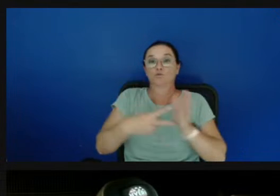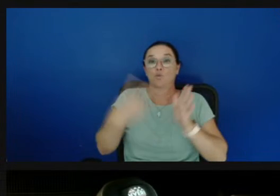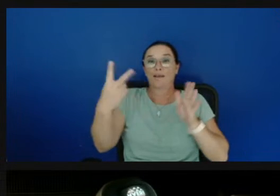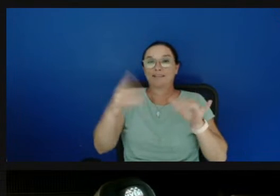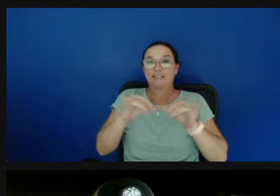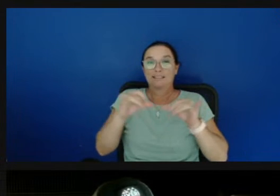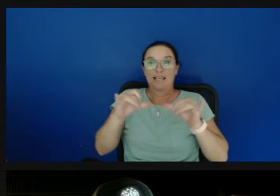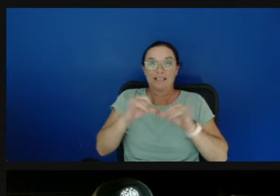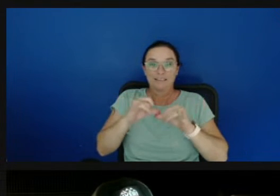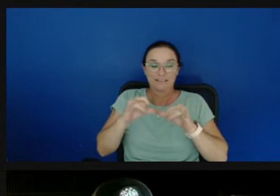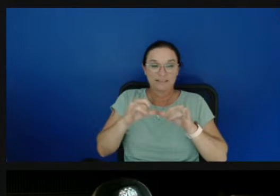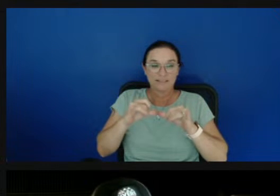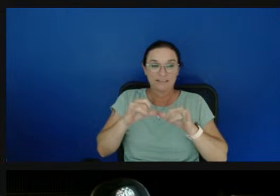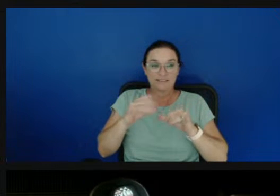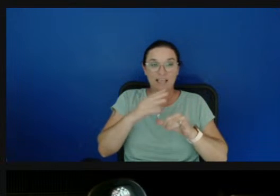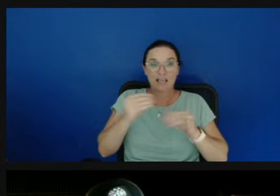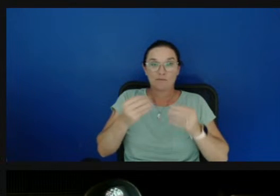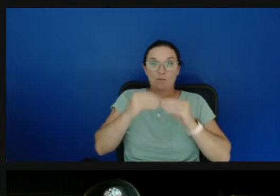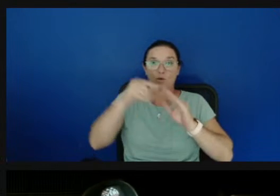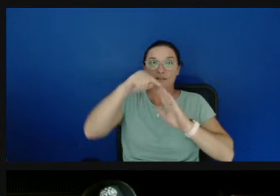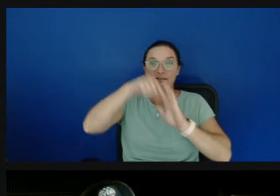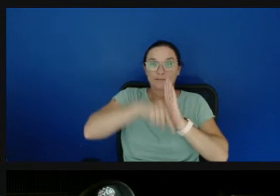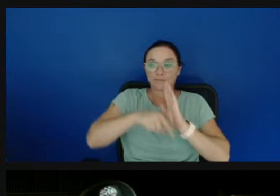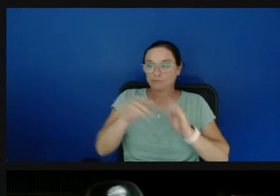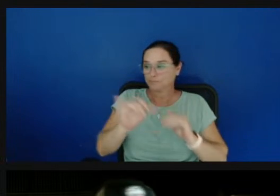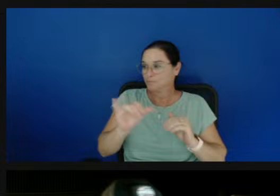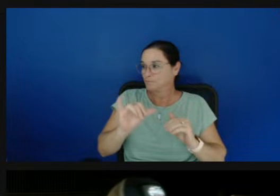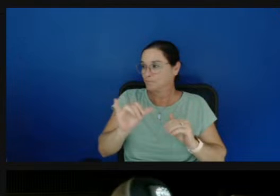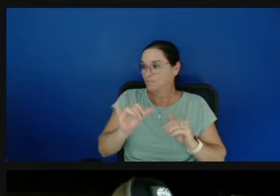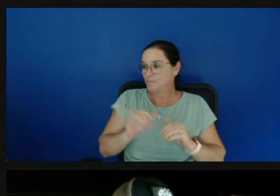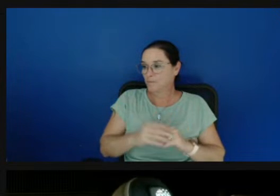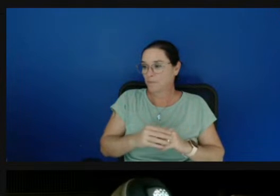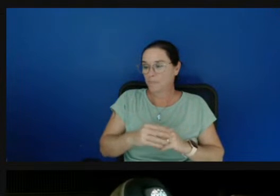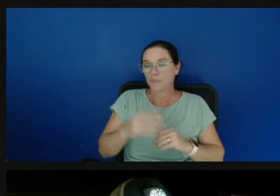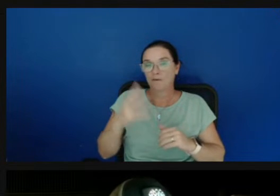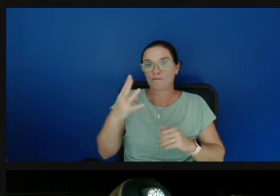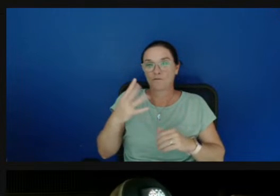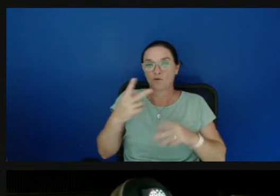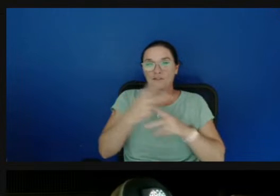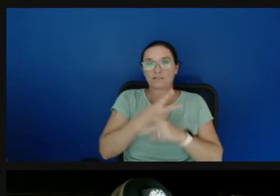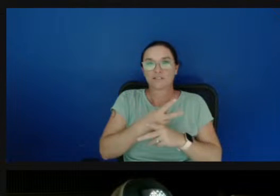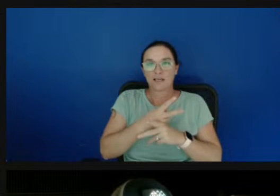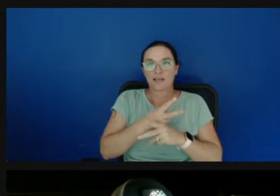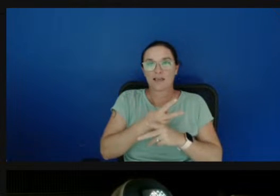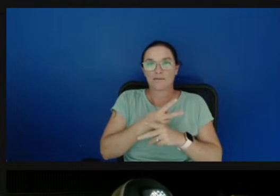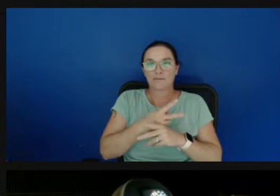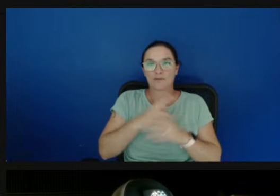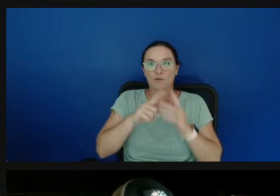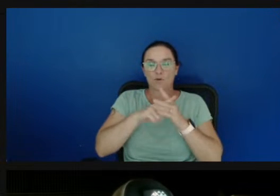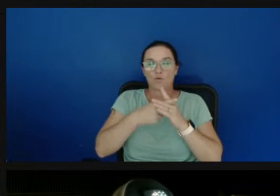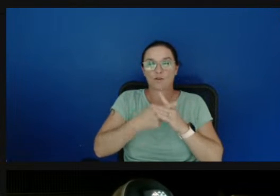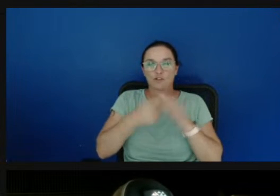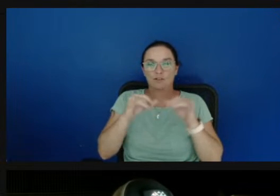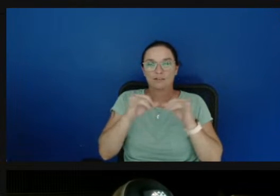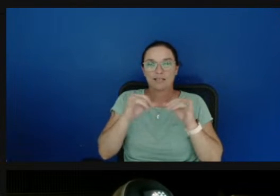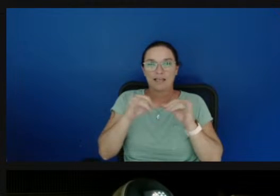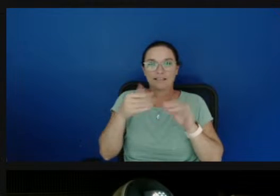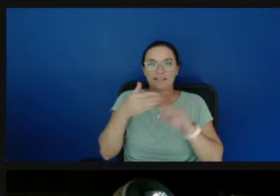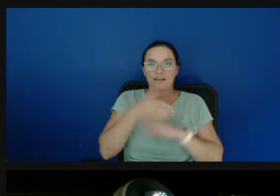fact, and it was much deeper as well. So it was 4 times its original volume after this explosive phase of